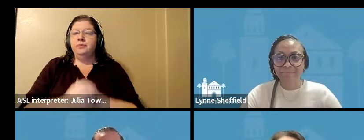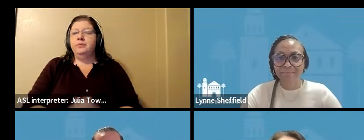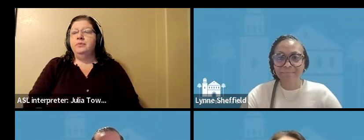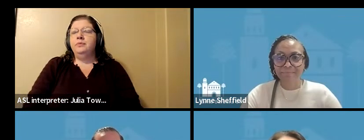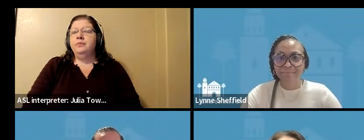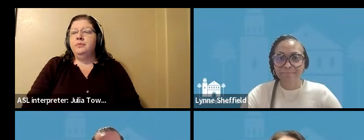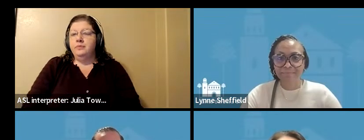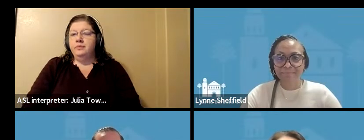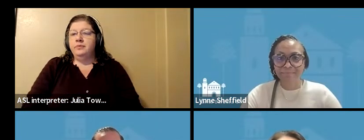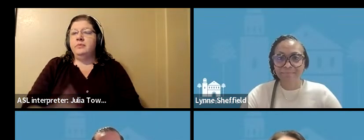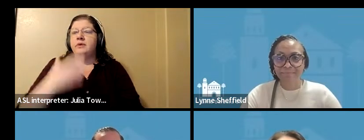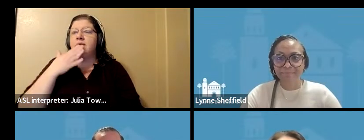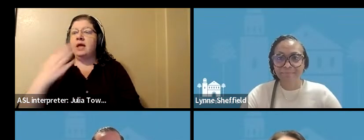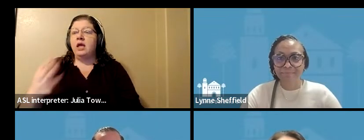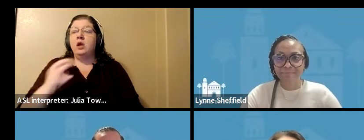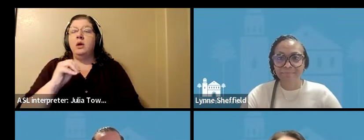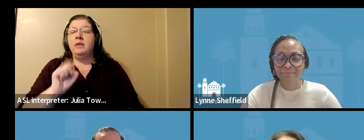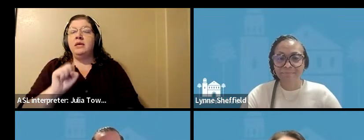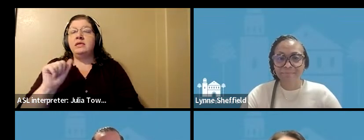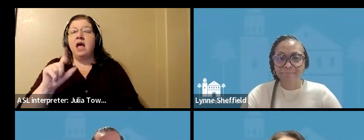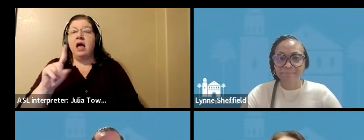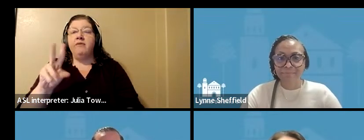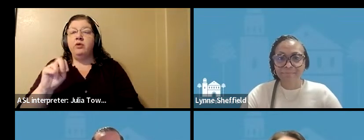Okay, thank you. Ms. Alvarez?